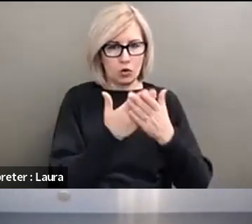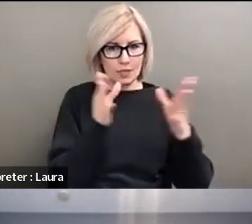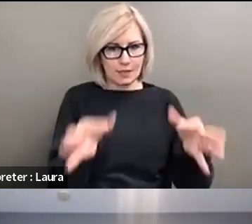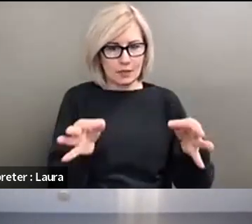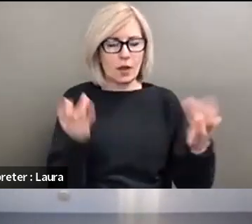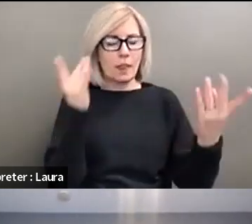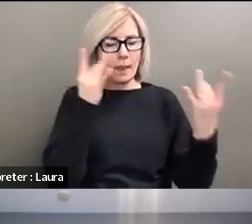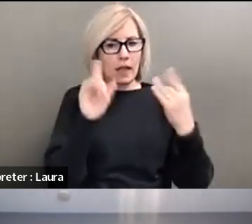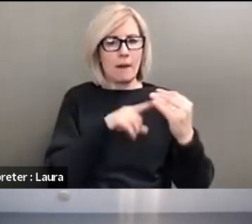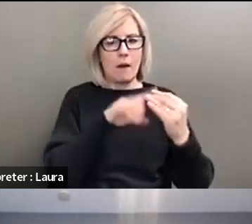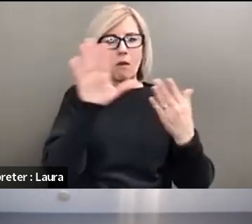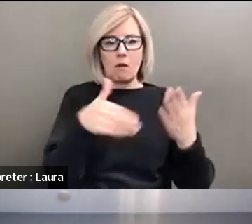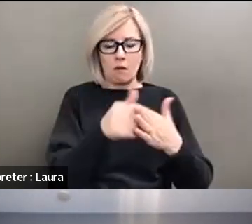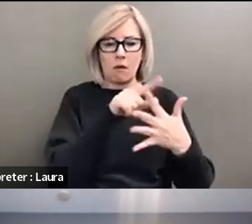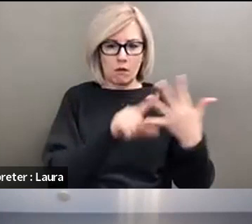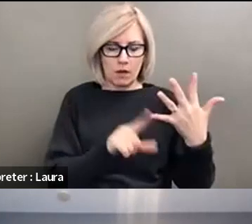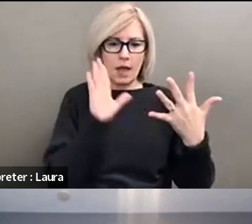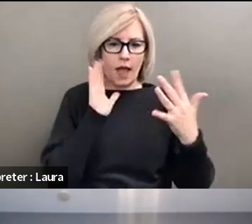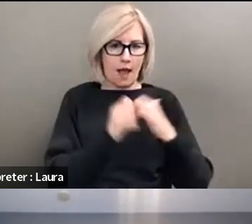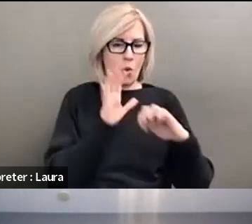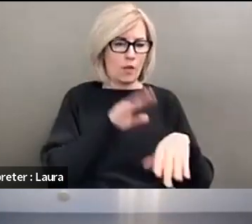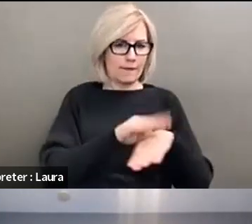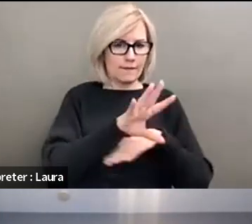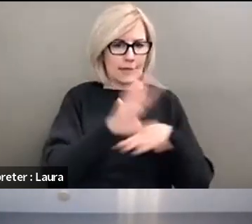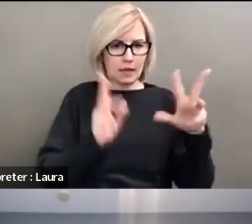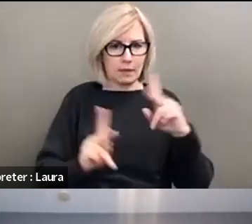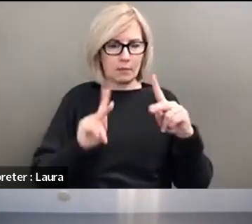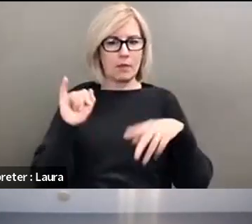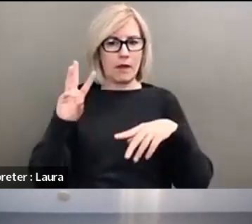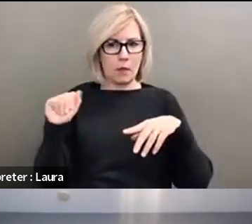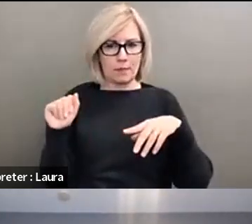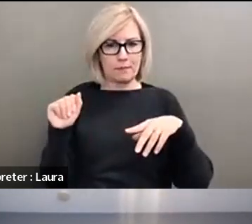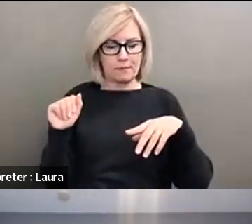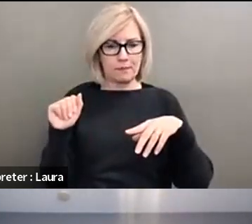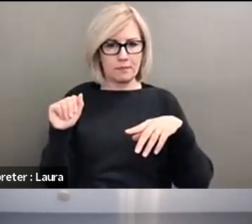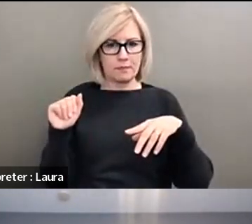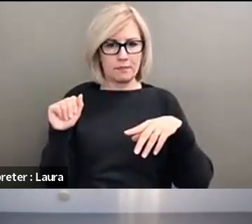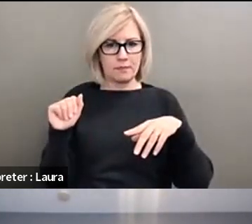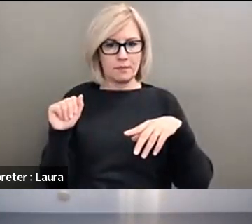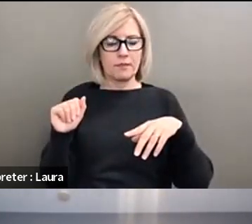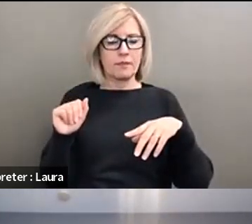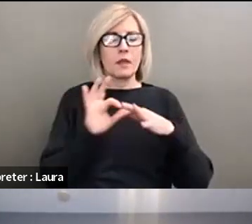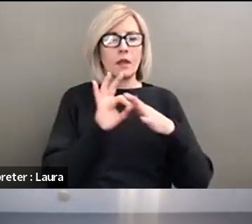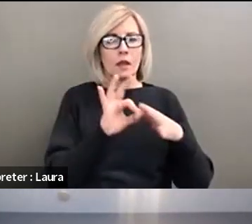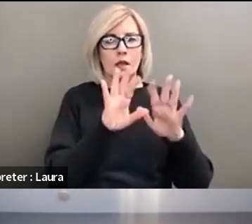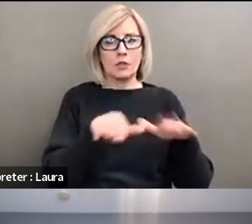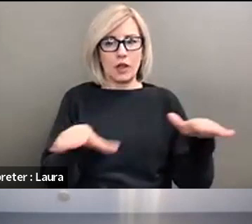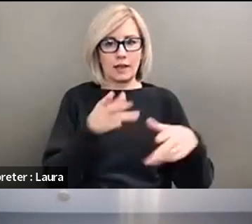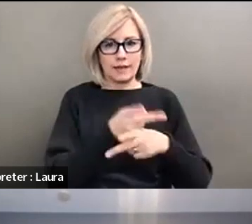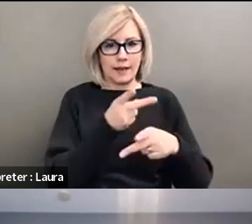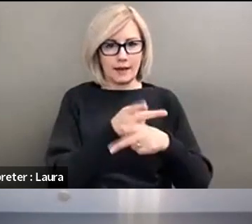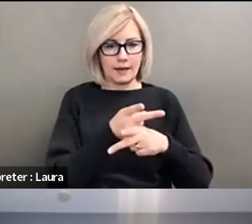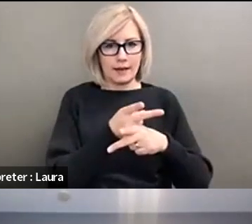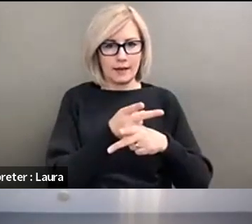think about all of the ways it's going to affect the people of Iowa. Just about childcare, I tried